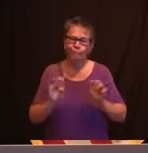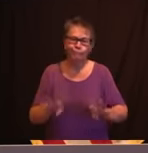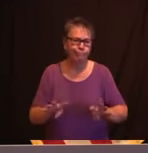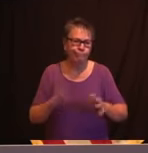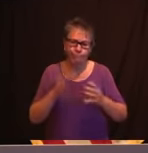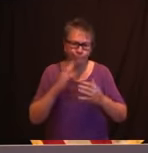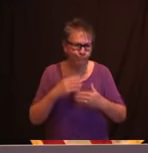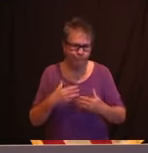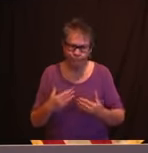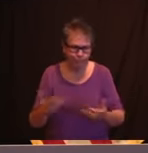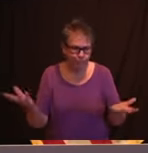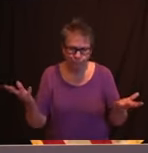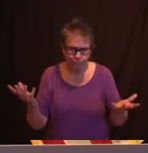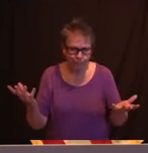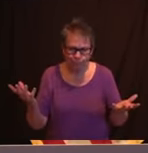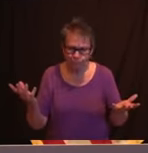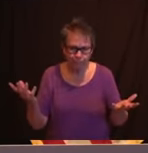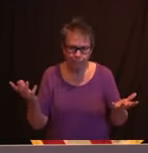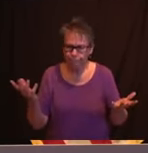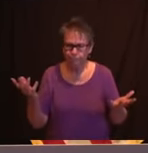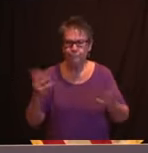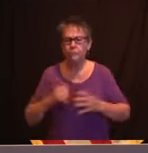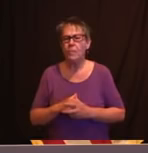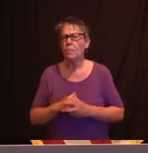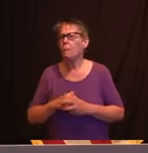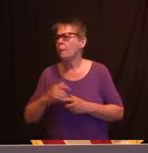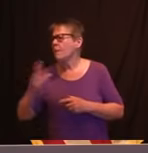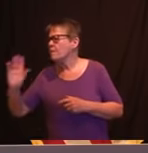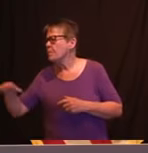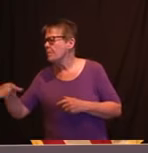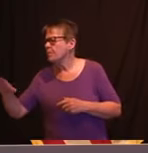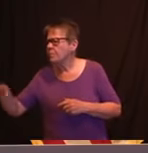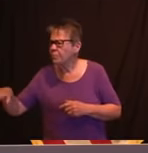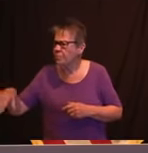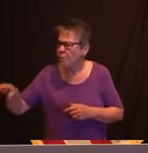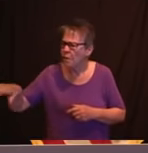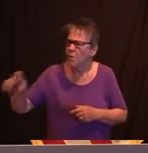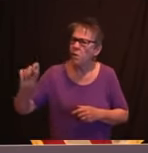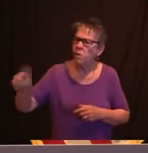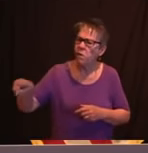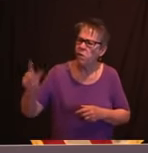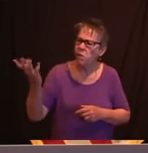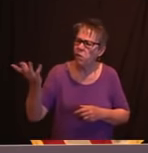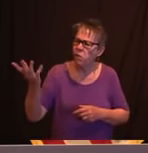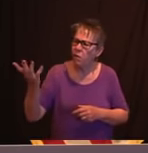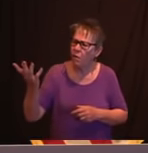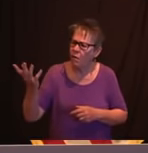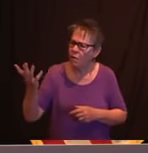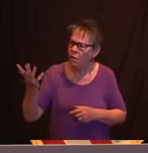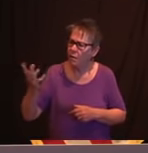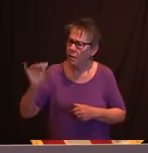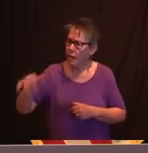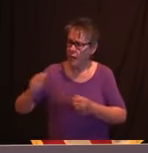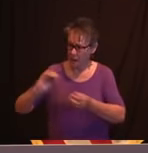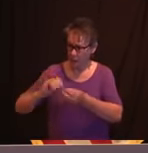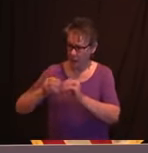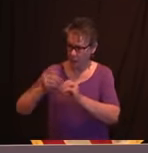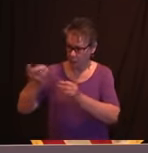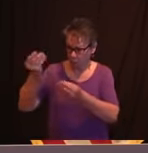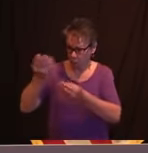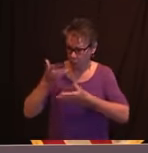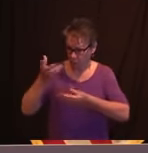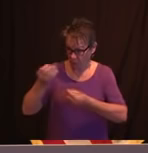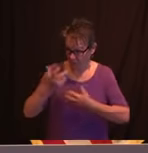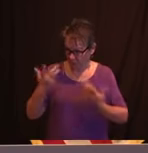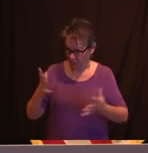Governor, is our data set complete? Do you think there are more deaths due to COVID or related to COVID that are not included in the official count?